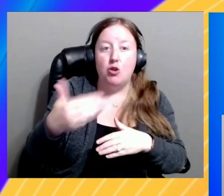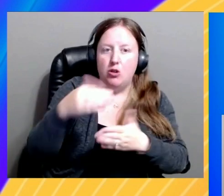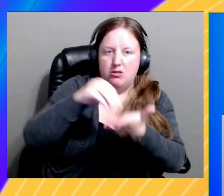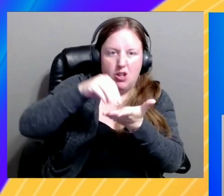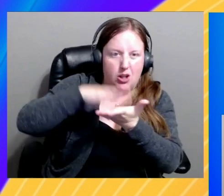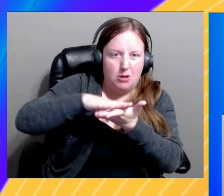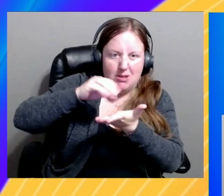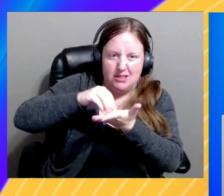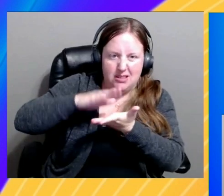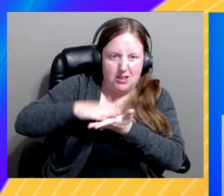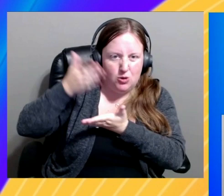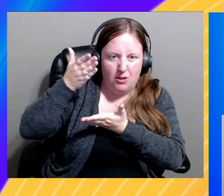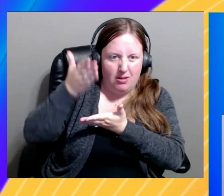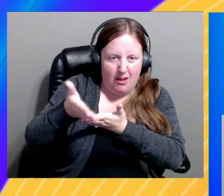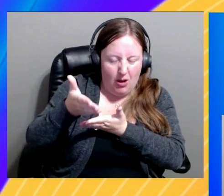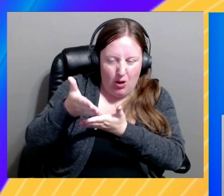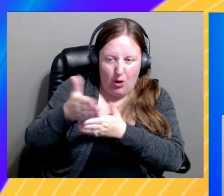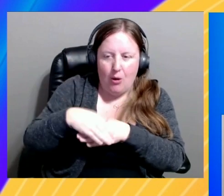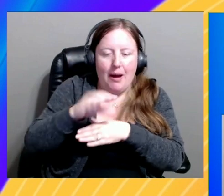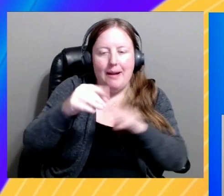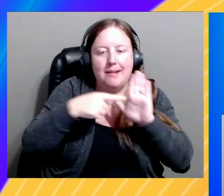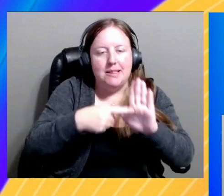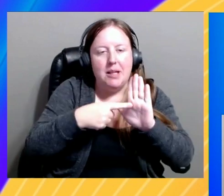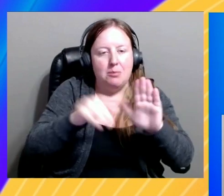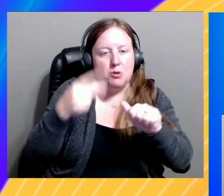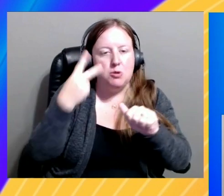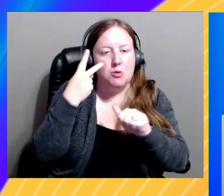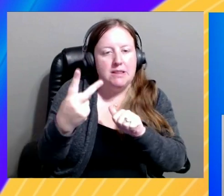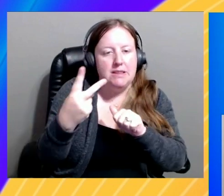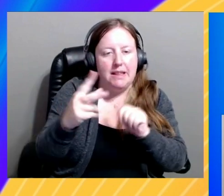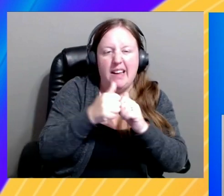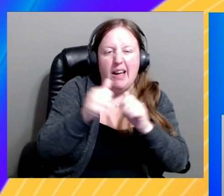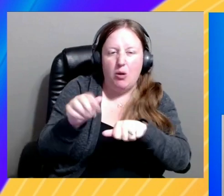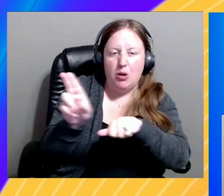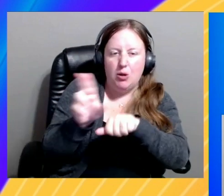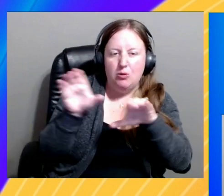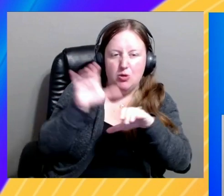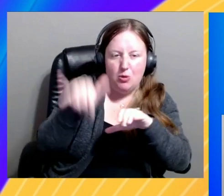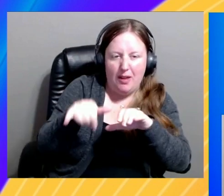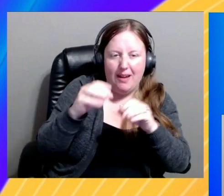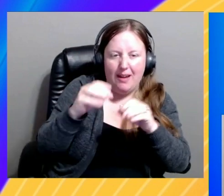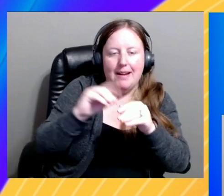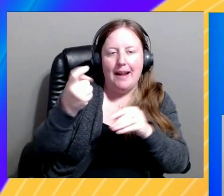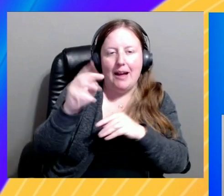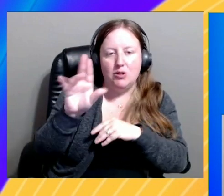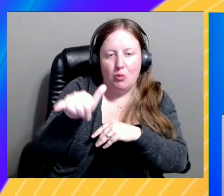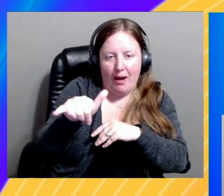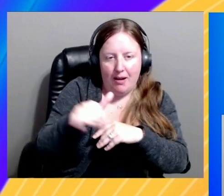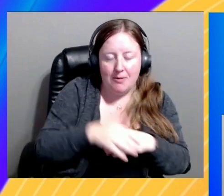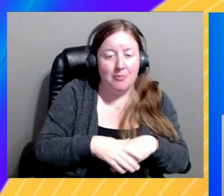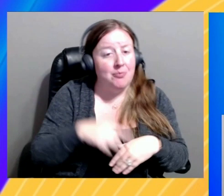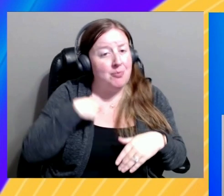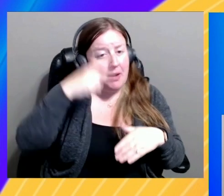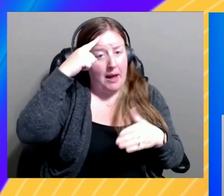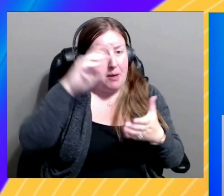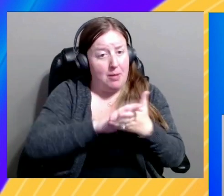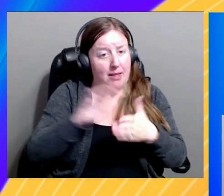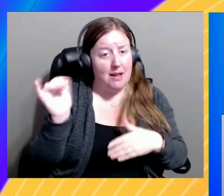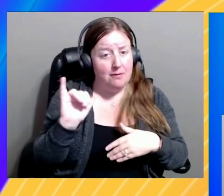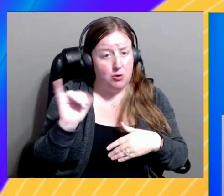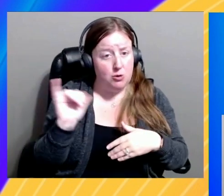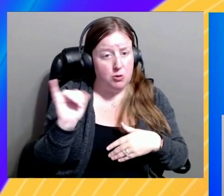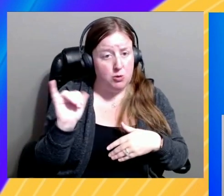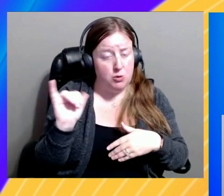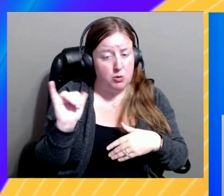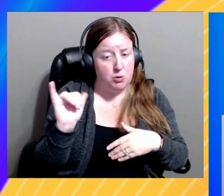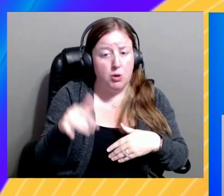and examples of how you can do that in X-ray. And I believe you were going to be showing